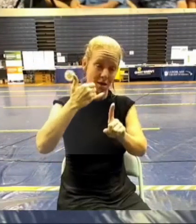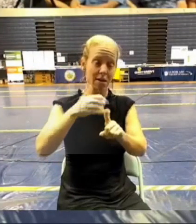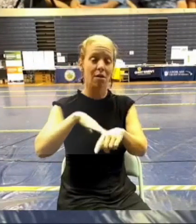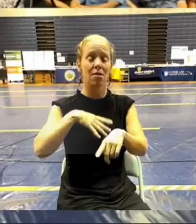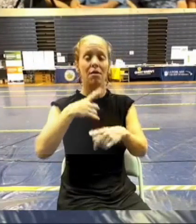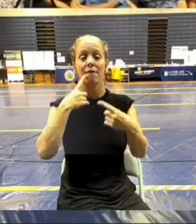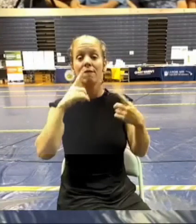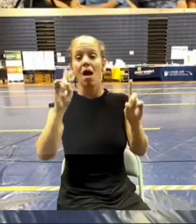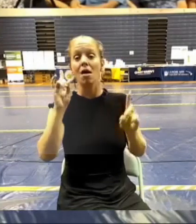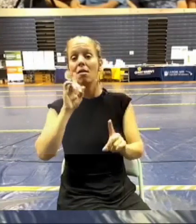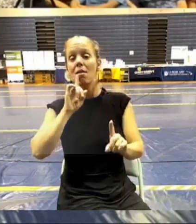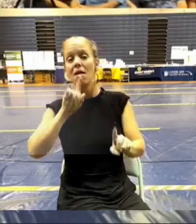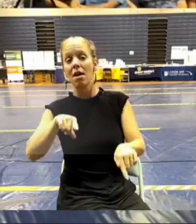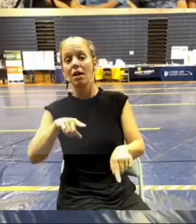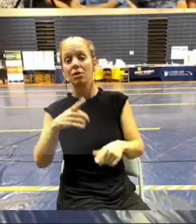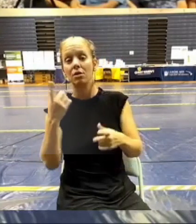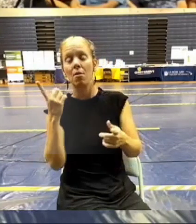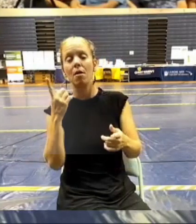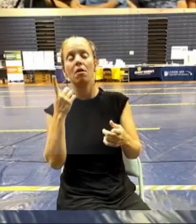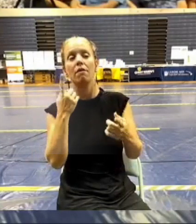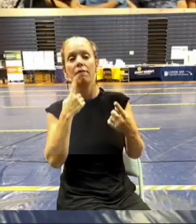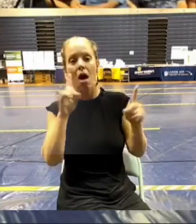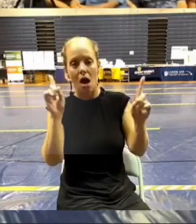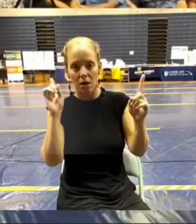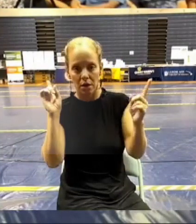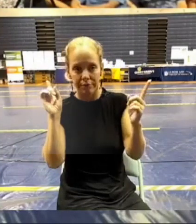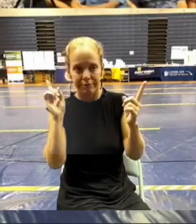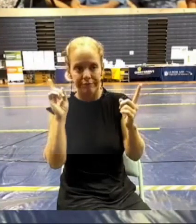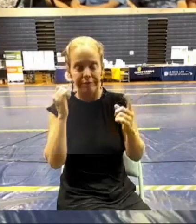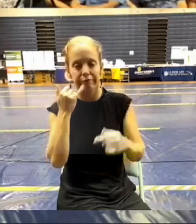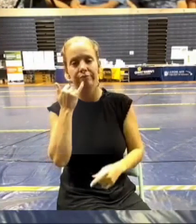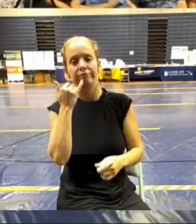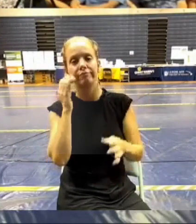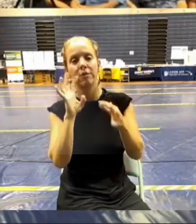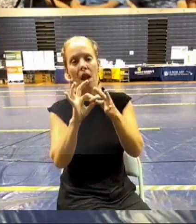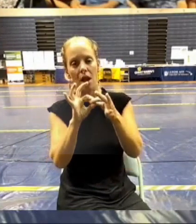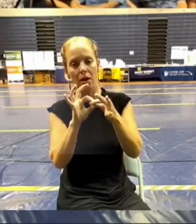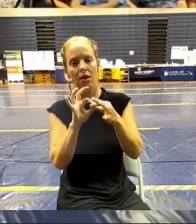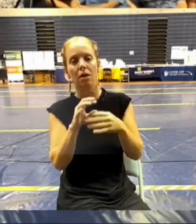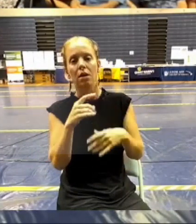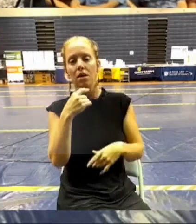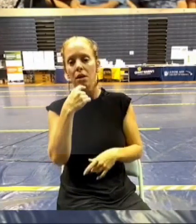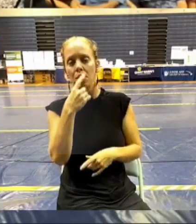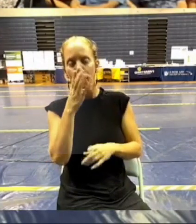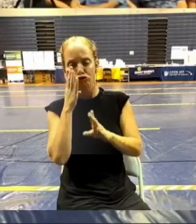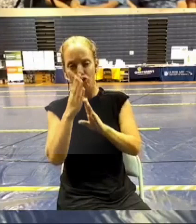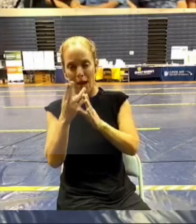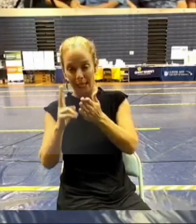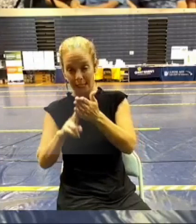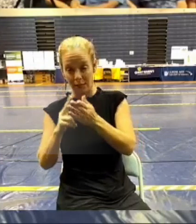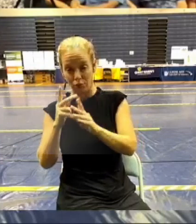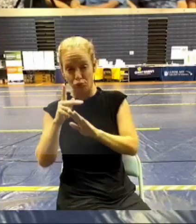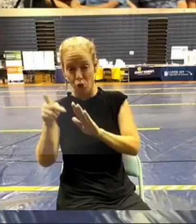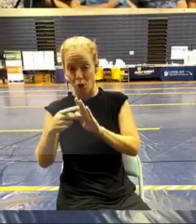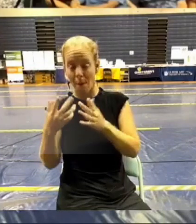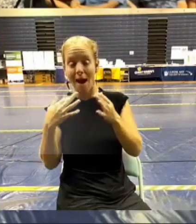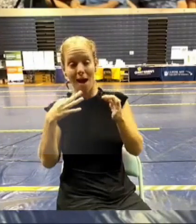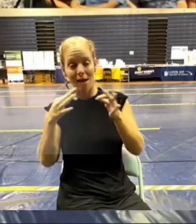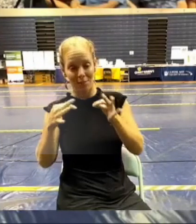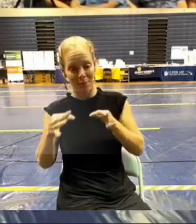answer. Finally didn't answer, got a hold of somebody from the direct lease program. Explained to them, and they told me,